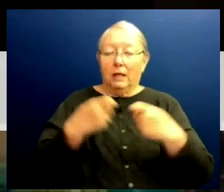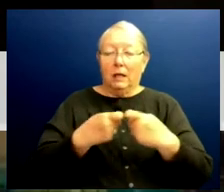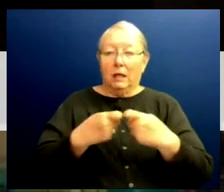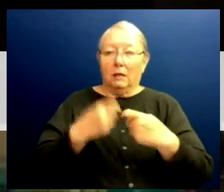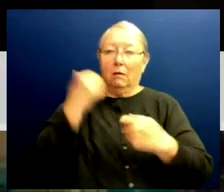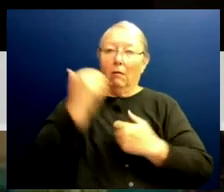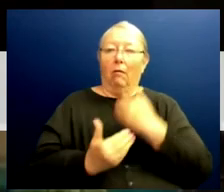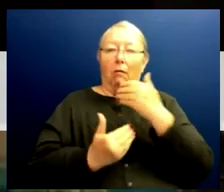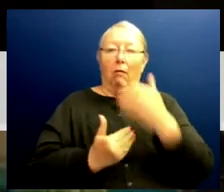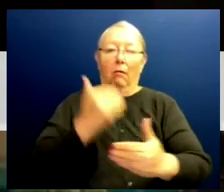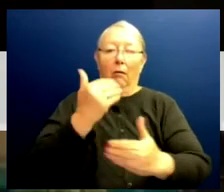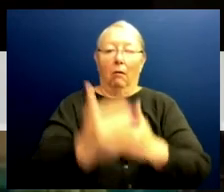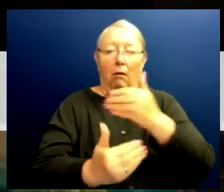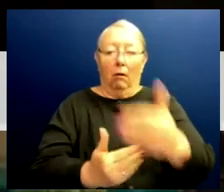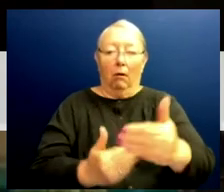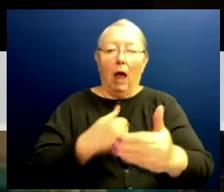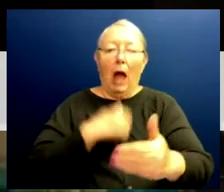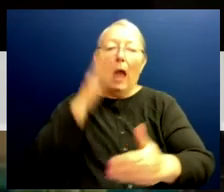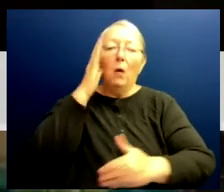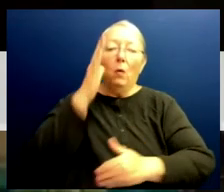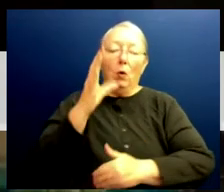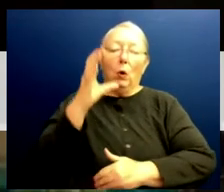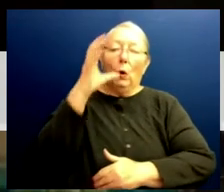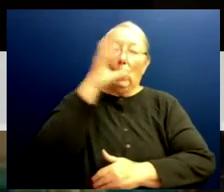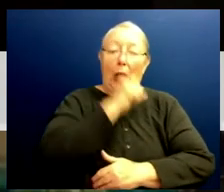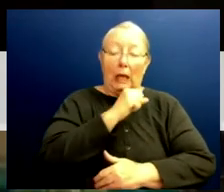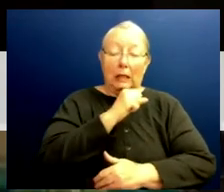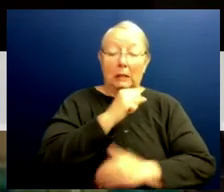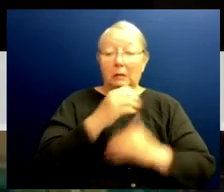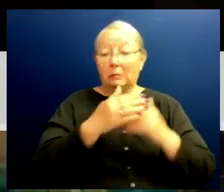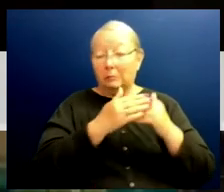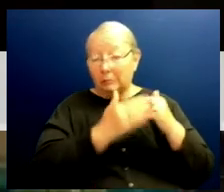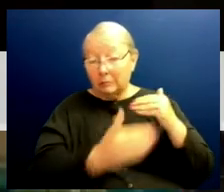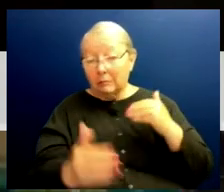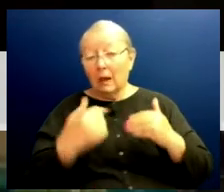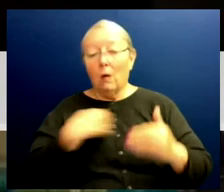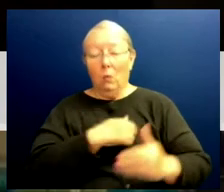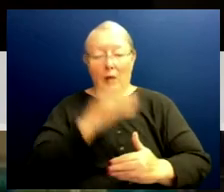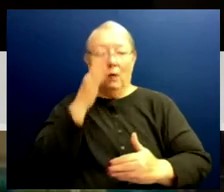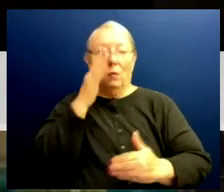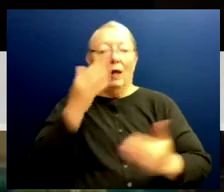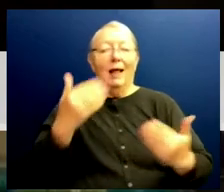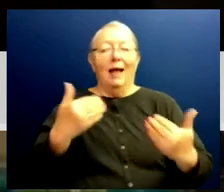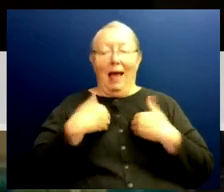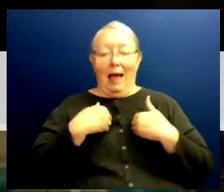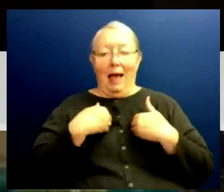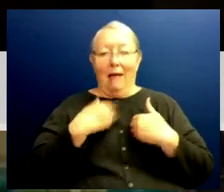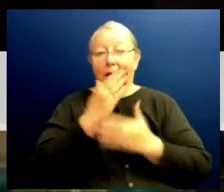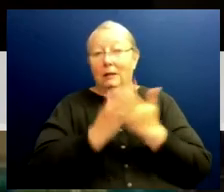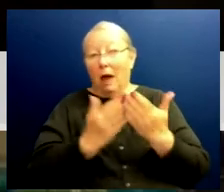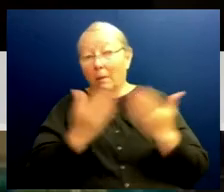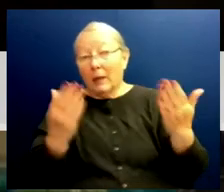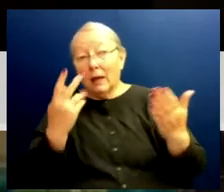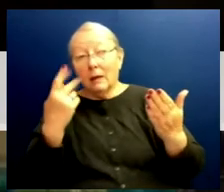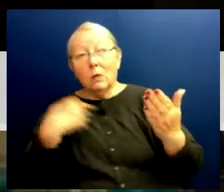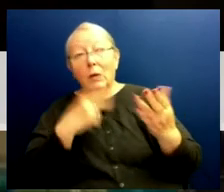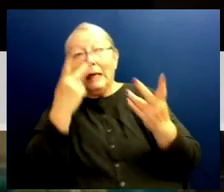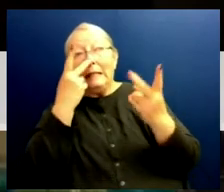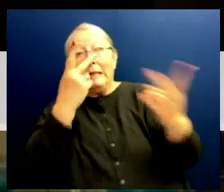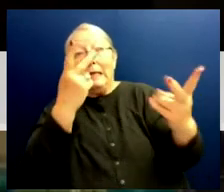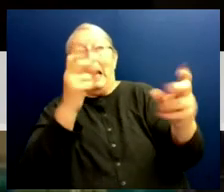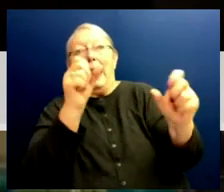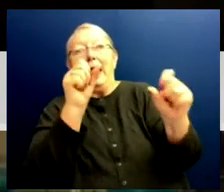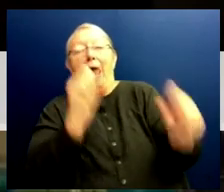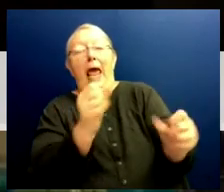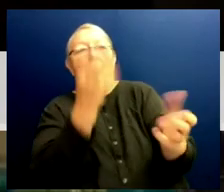I would guess that in the next century, we probably will have some observational facts that we can apply to